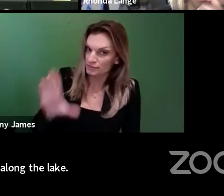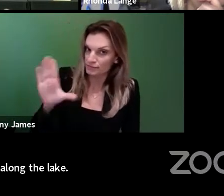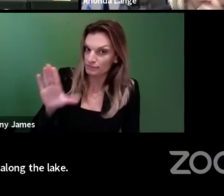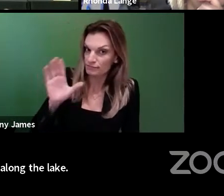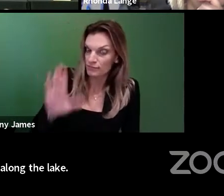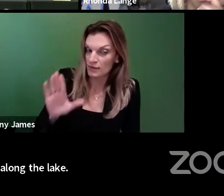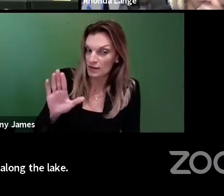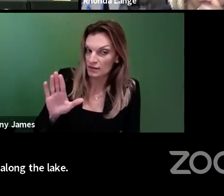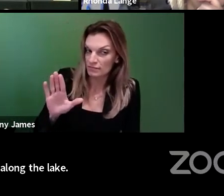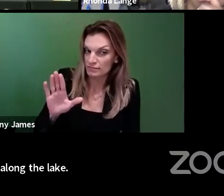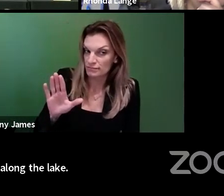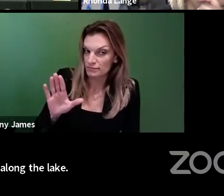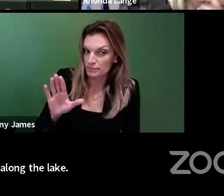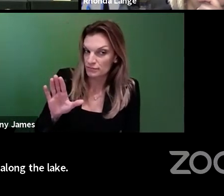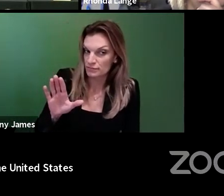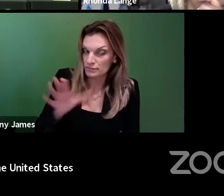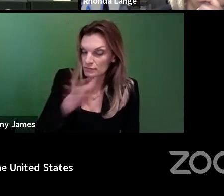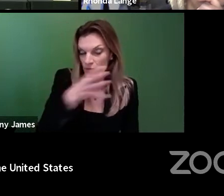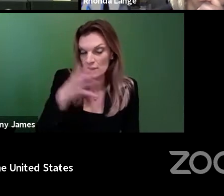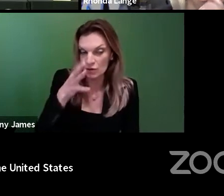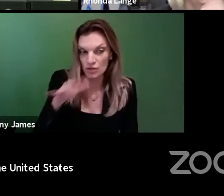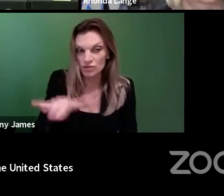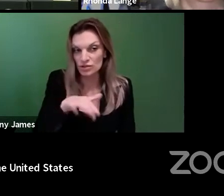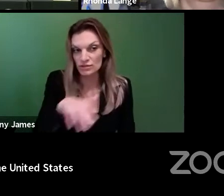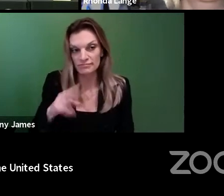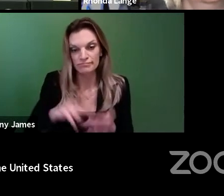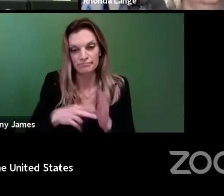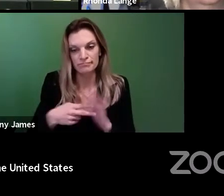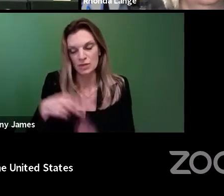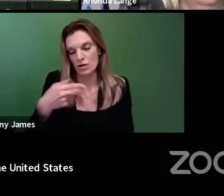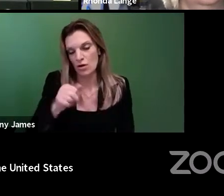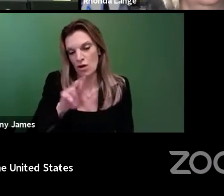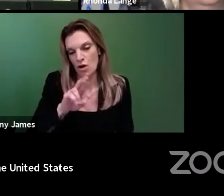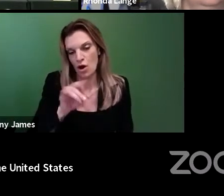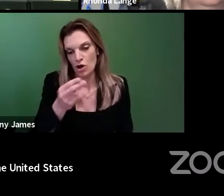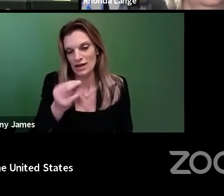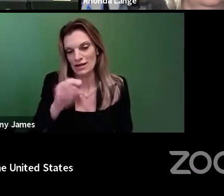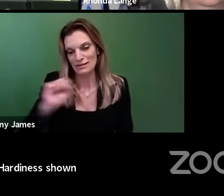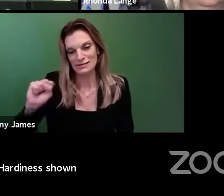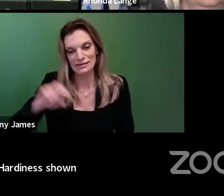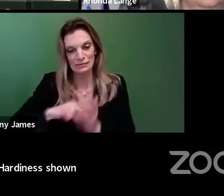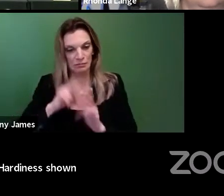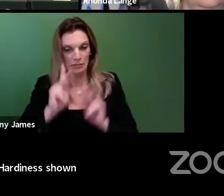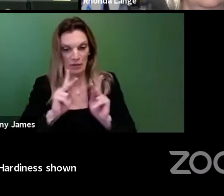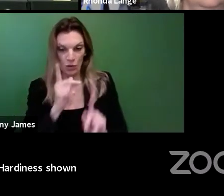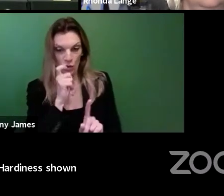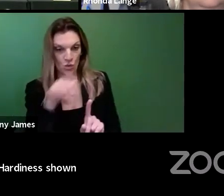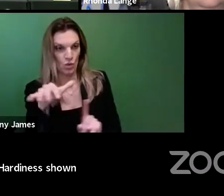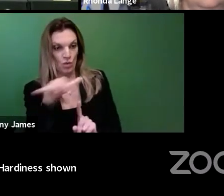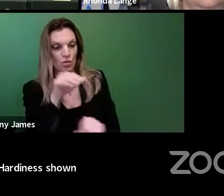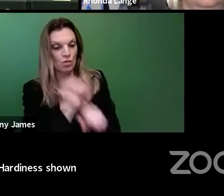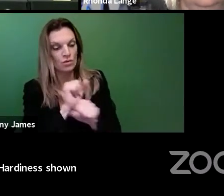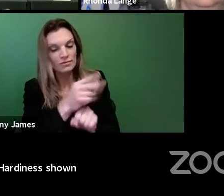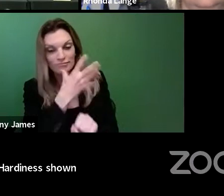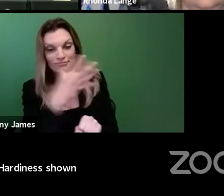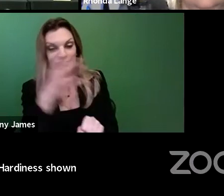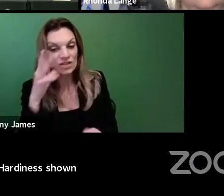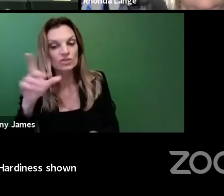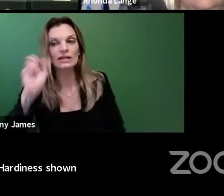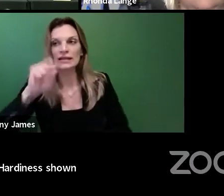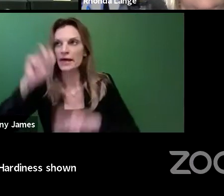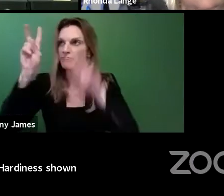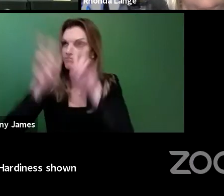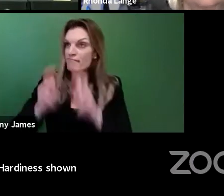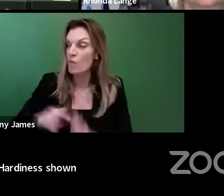Agriculture hardiness zone maps, these are maps that are specifically designed to help people in the agricultural industry to